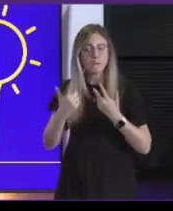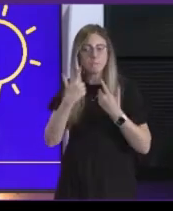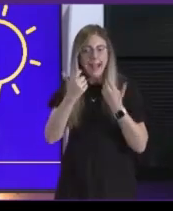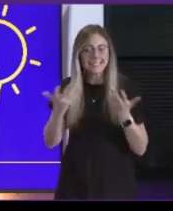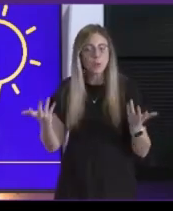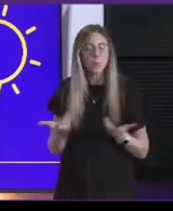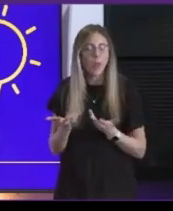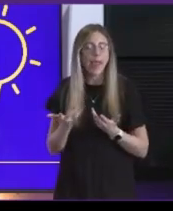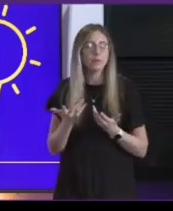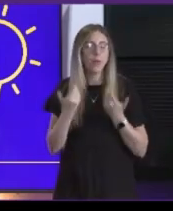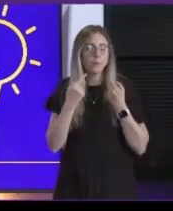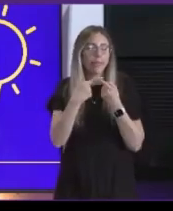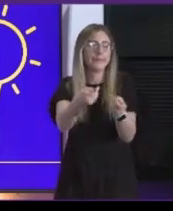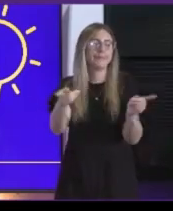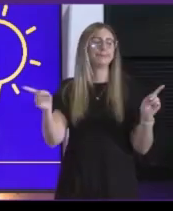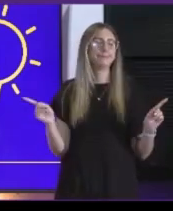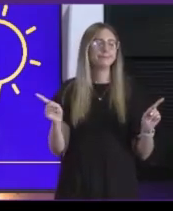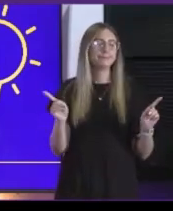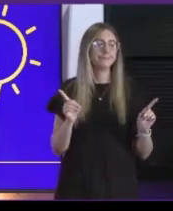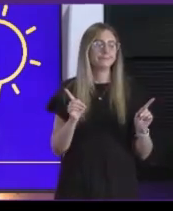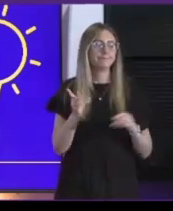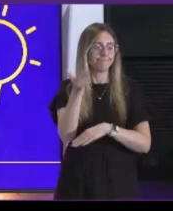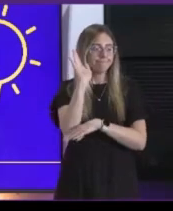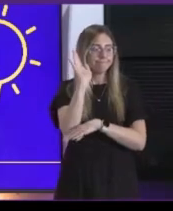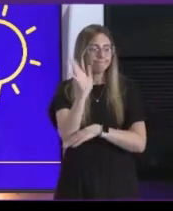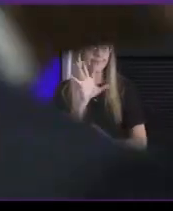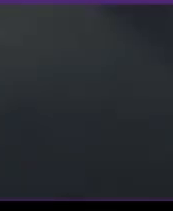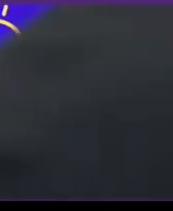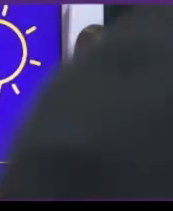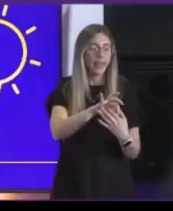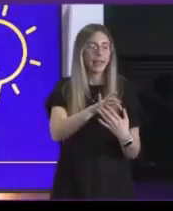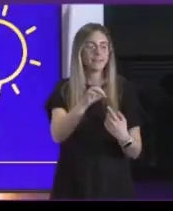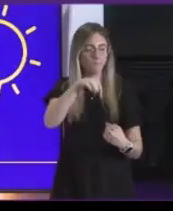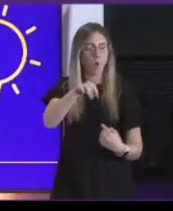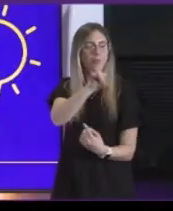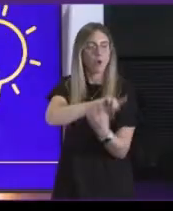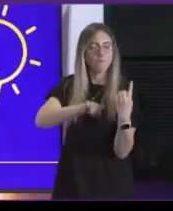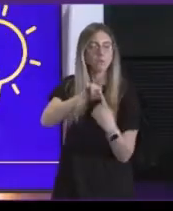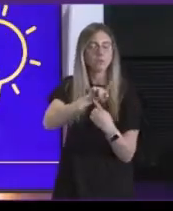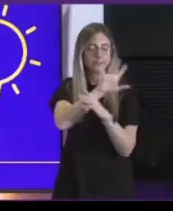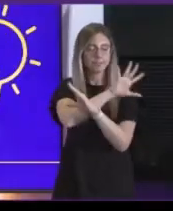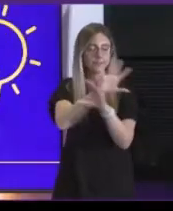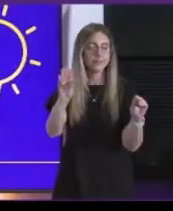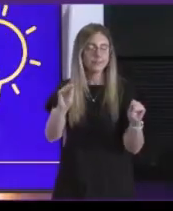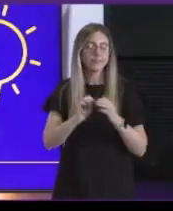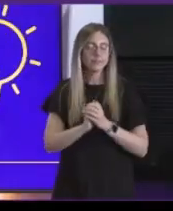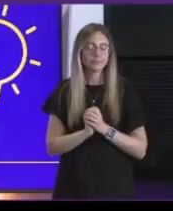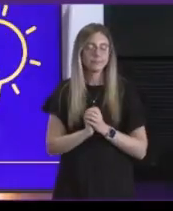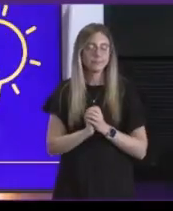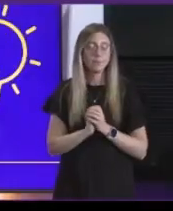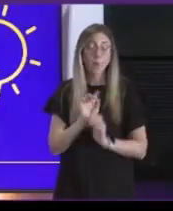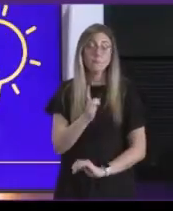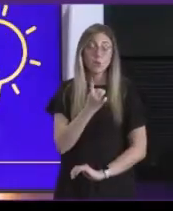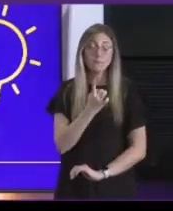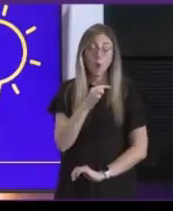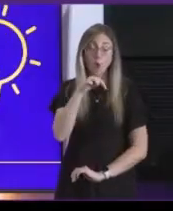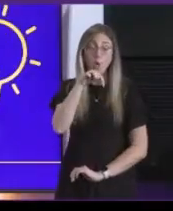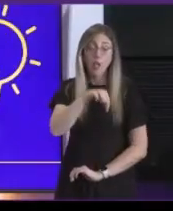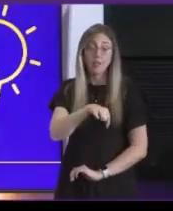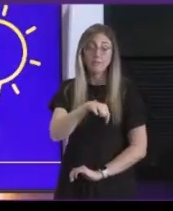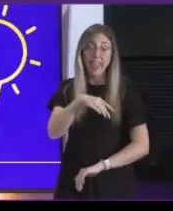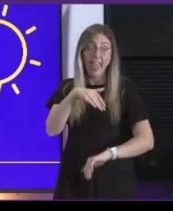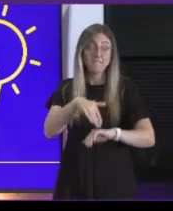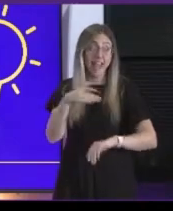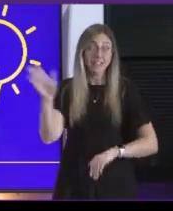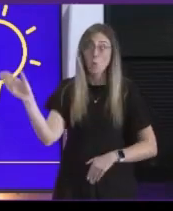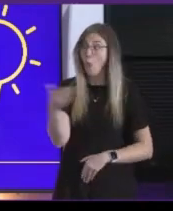and all the show notes for the conference. But The first thing we wanted to do was say, this has got something to do with